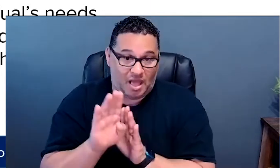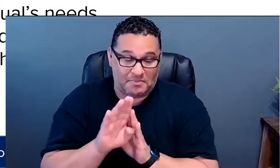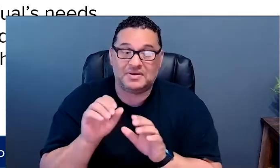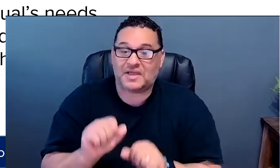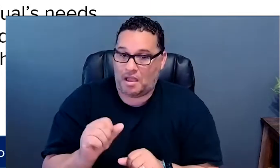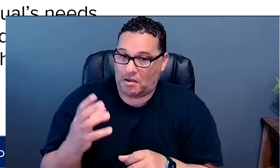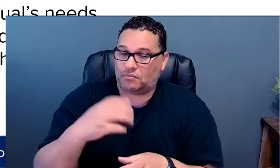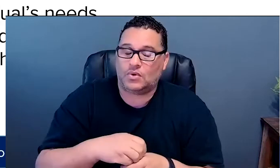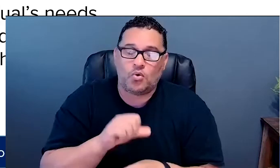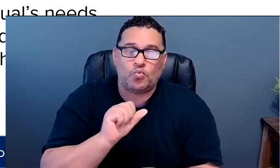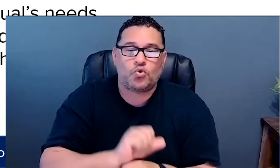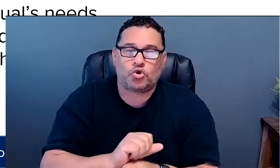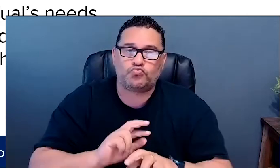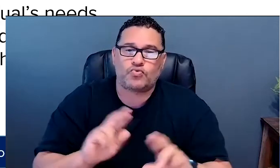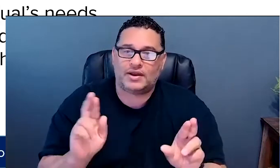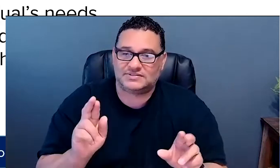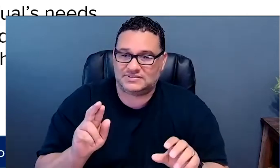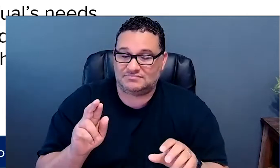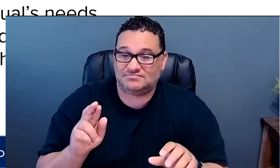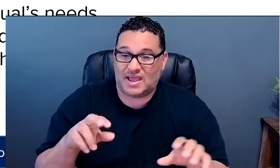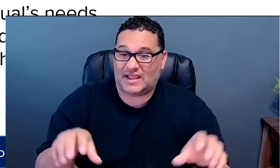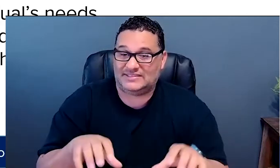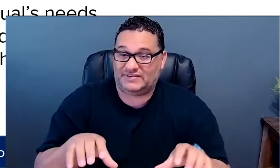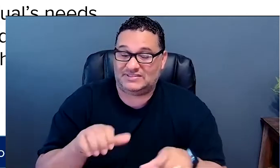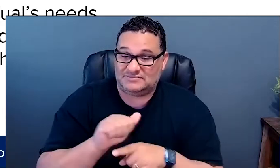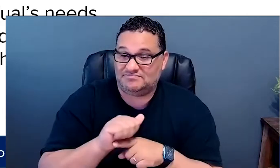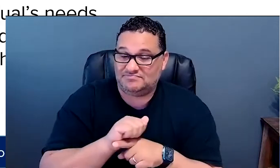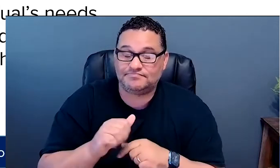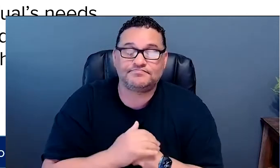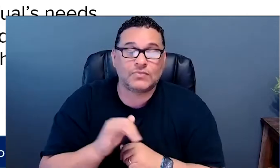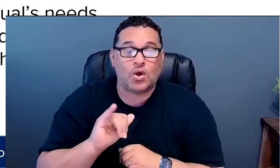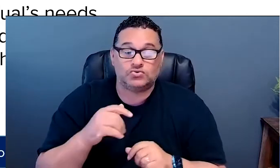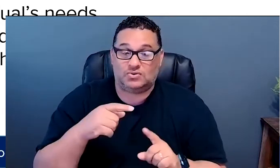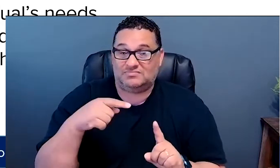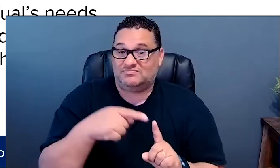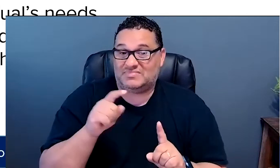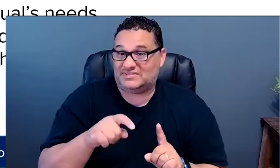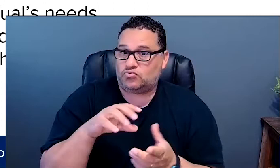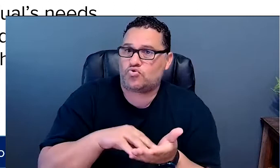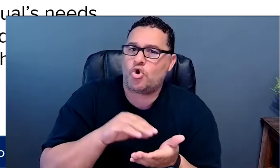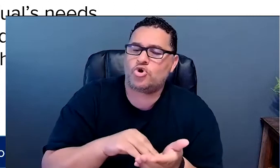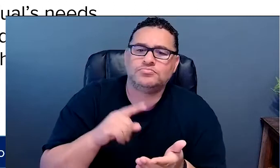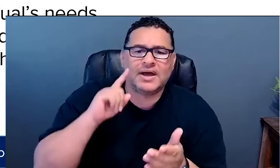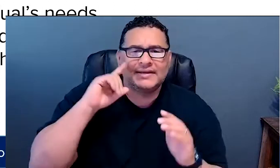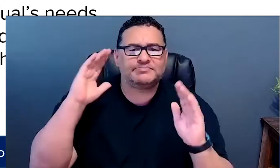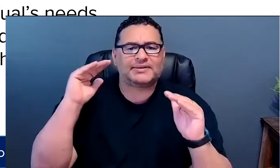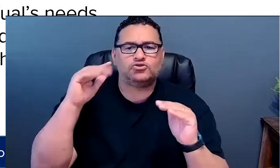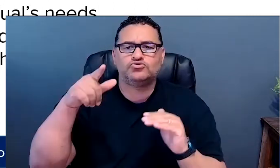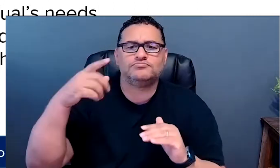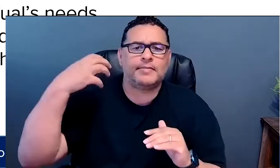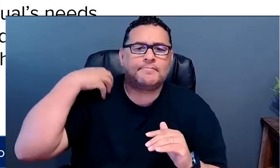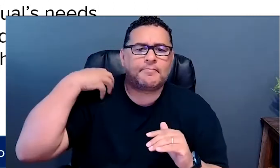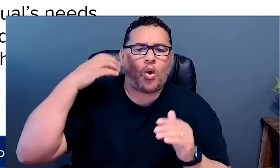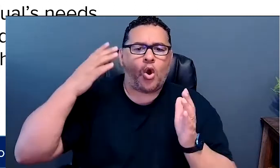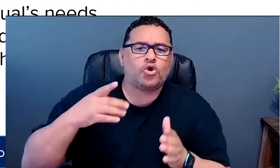activities. Individuals need to learn the expectations of work. What do employers look